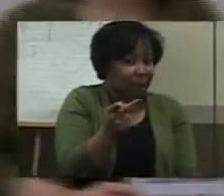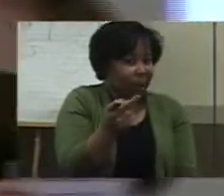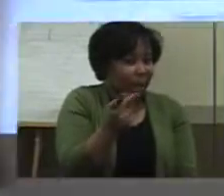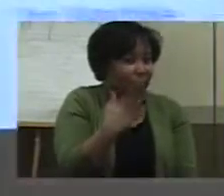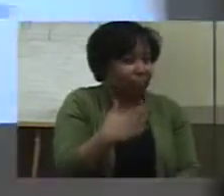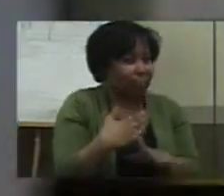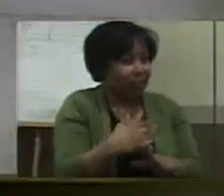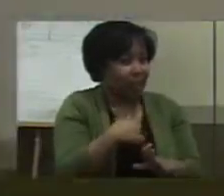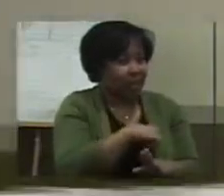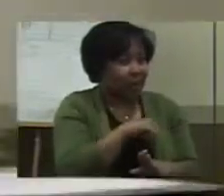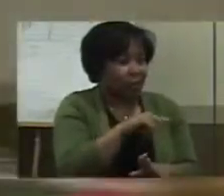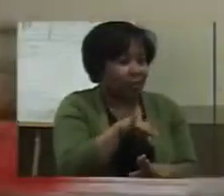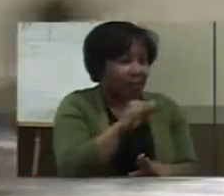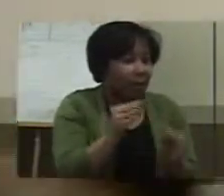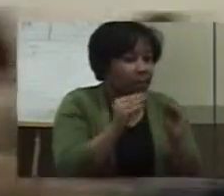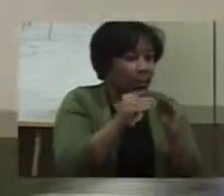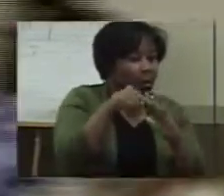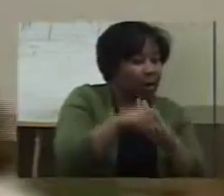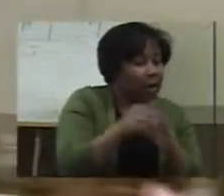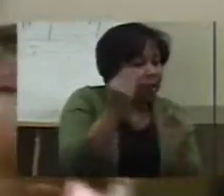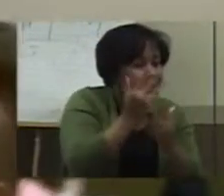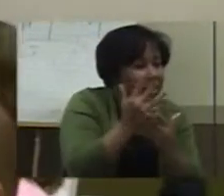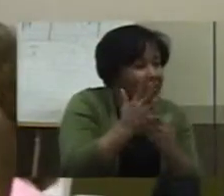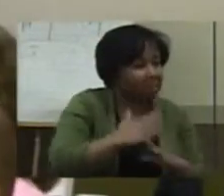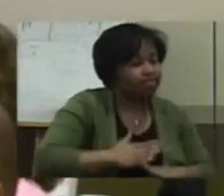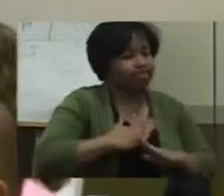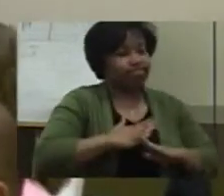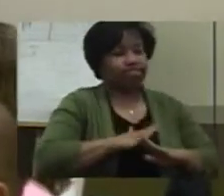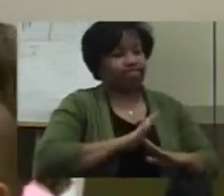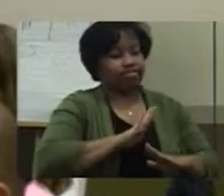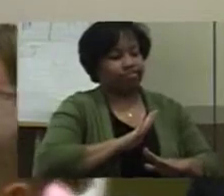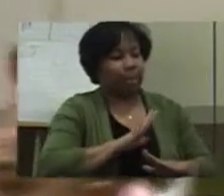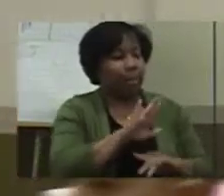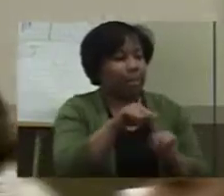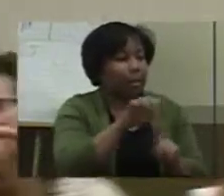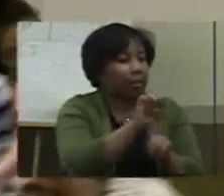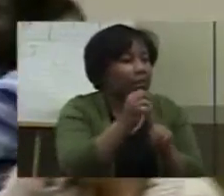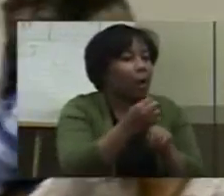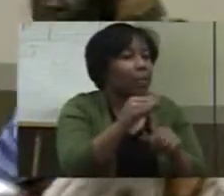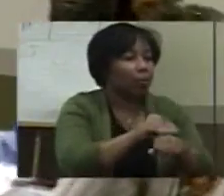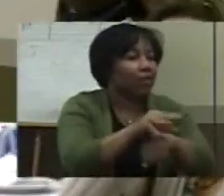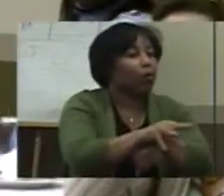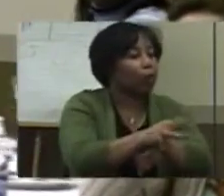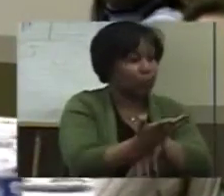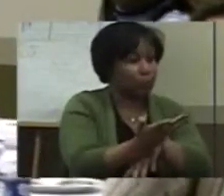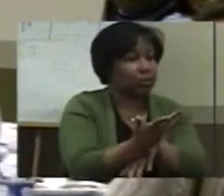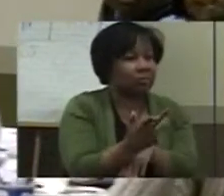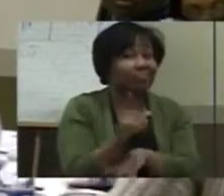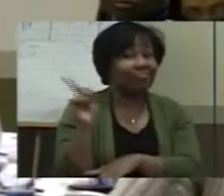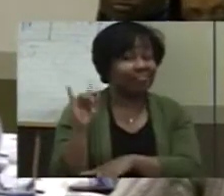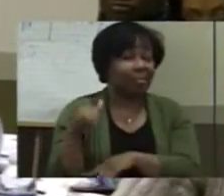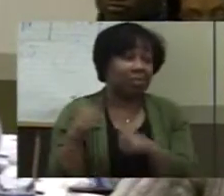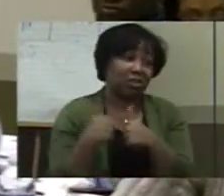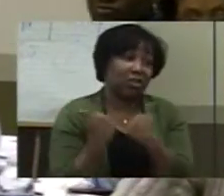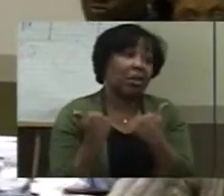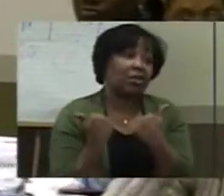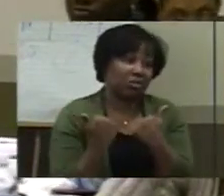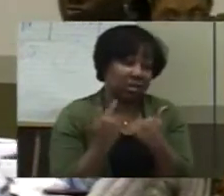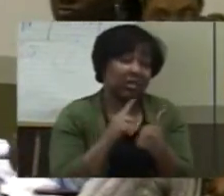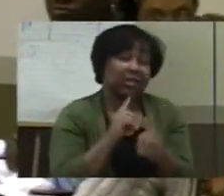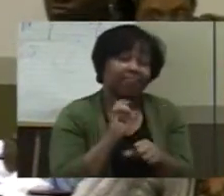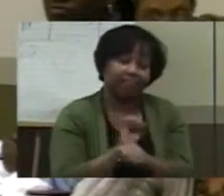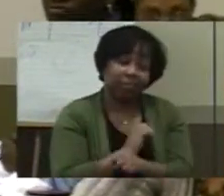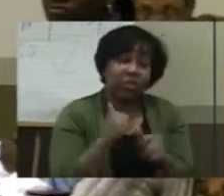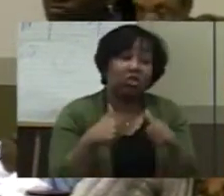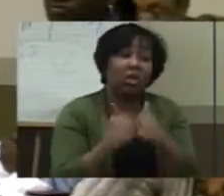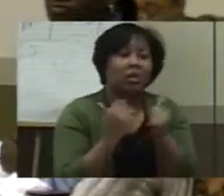the preventing us from finding out what's in their environmental areas? That is challenging. That is absolutely